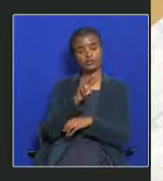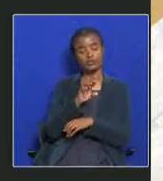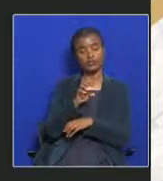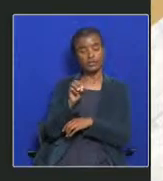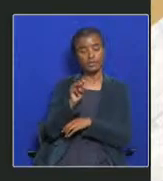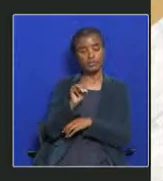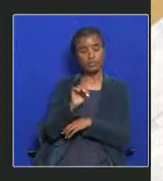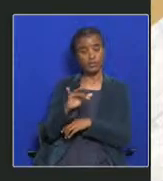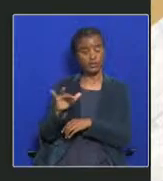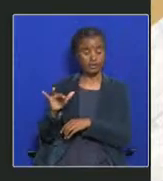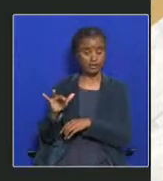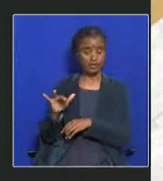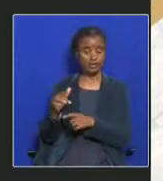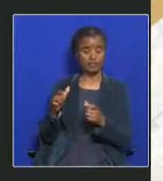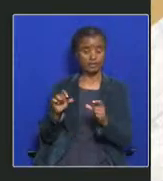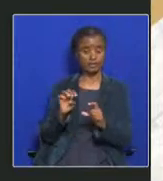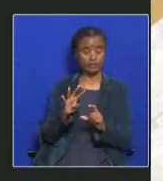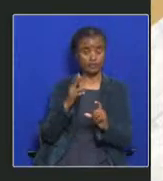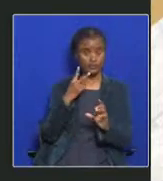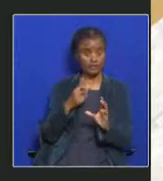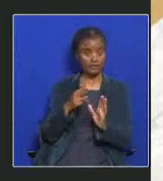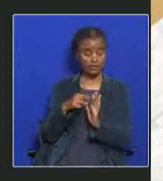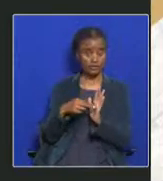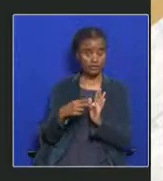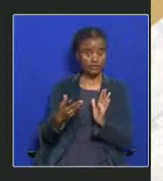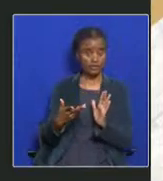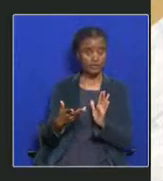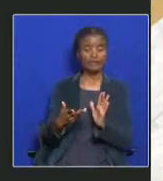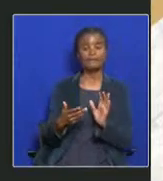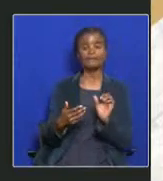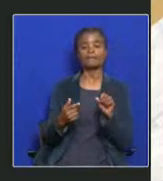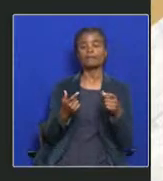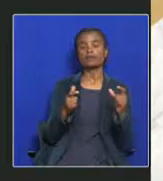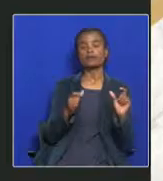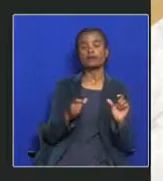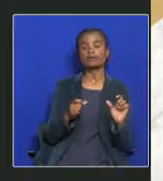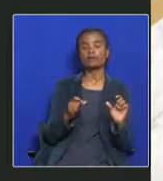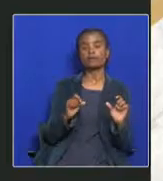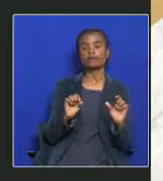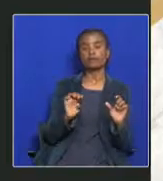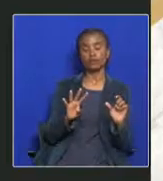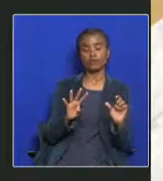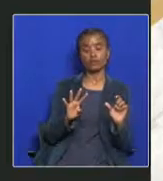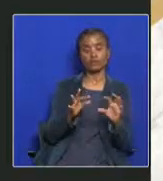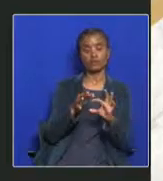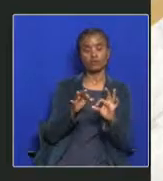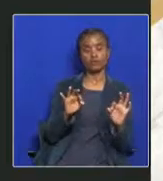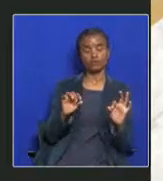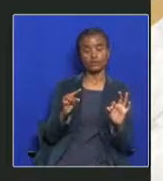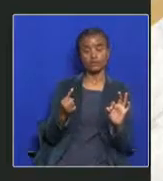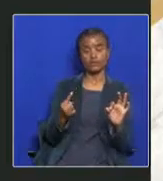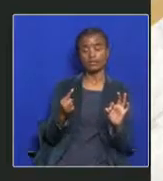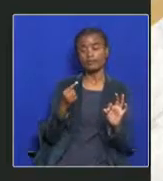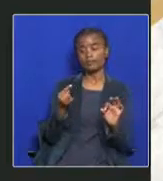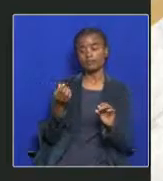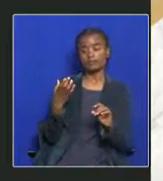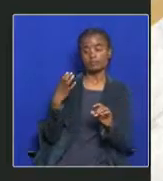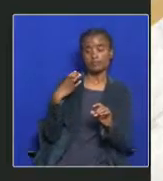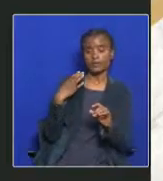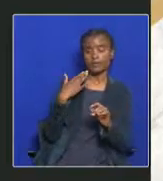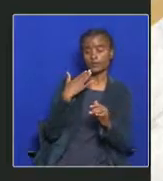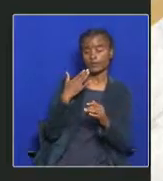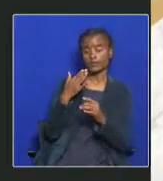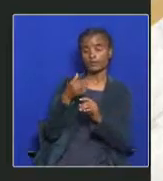reading? Paragraph 4. Paragraph 4, first line. Yes. Says, I was then tasked by Brigadier Sibia to see if I could find out